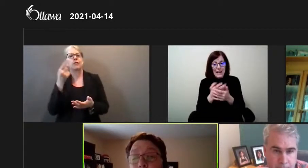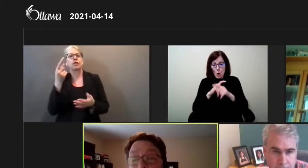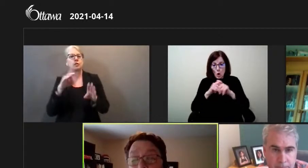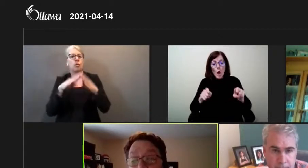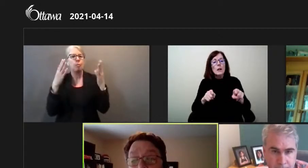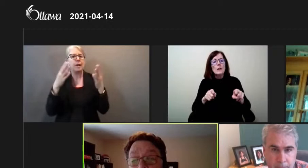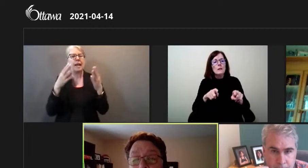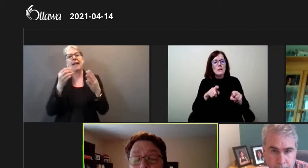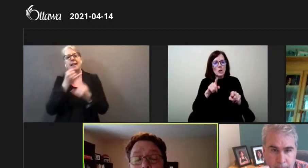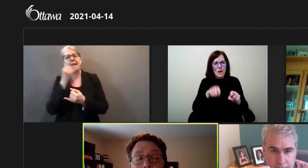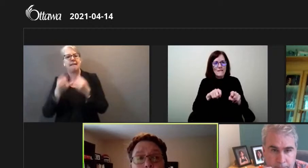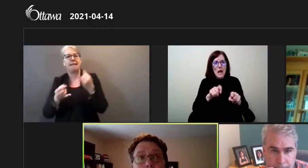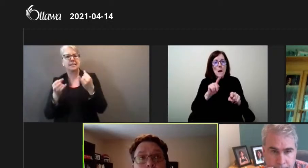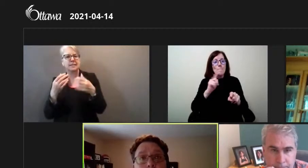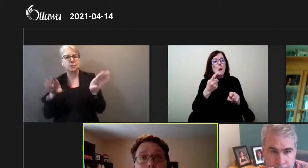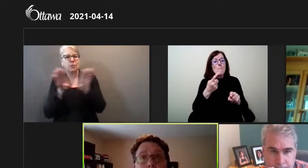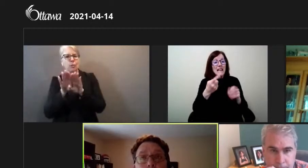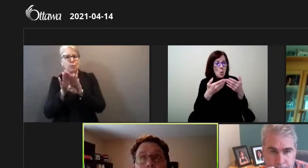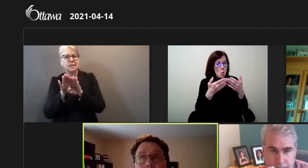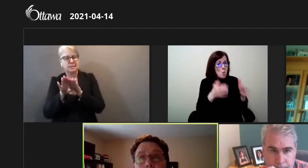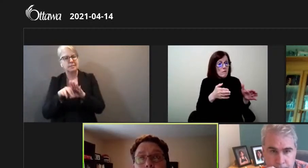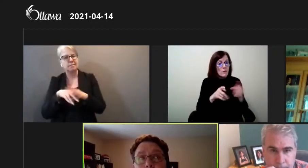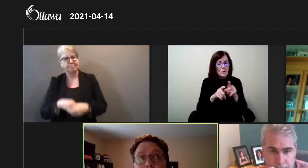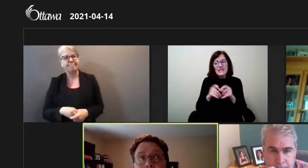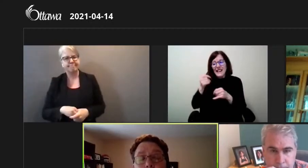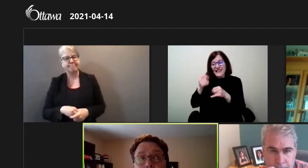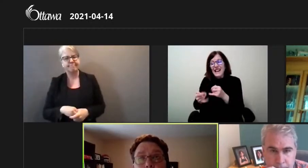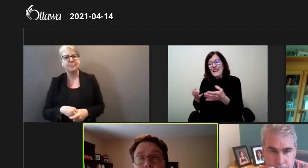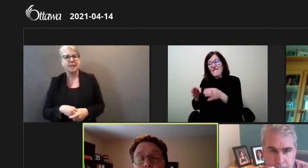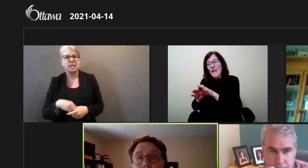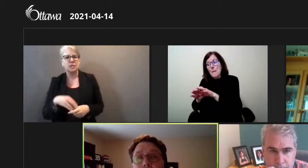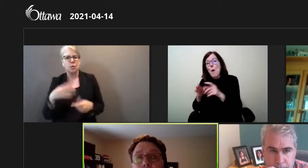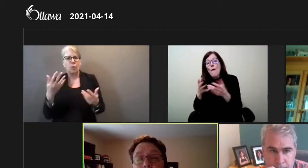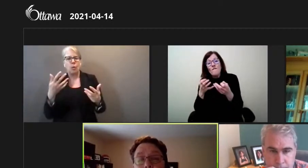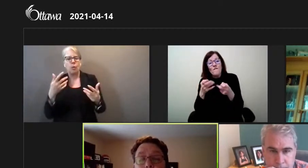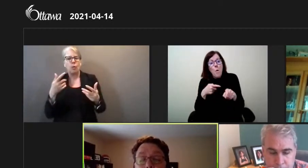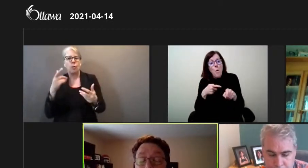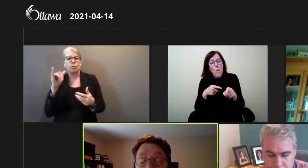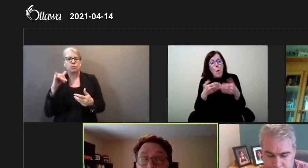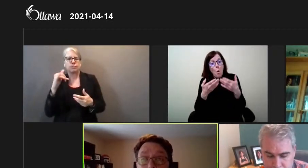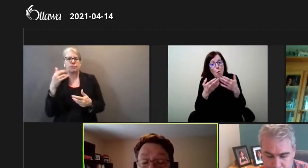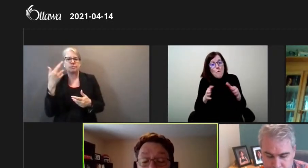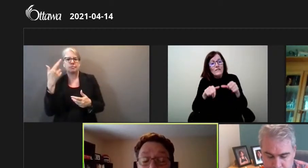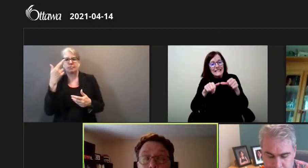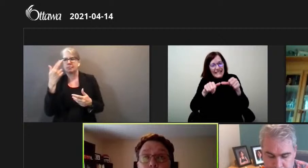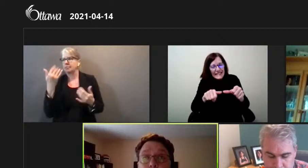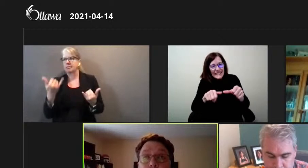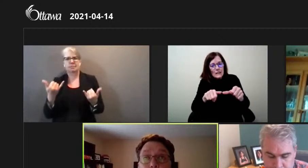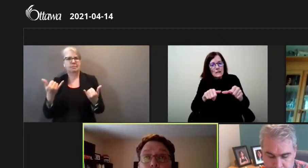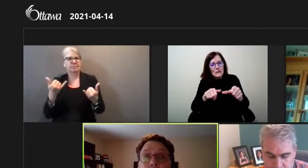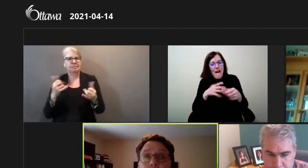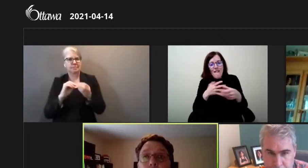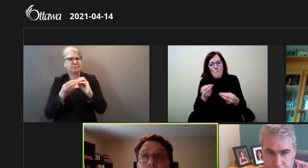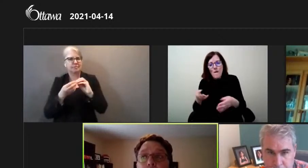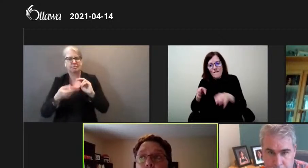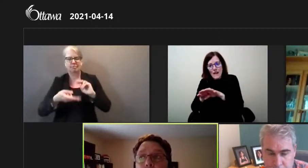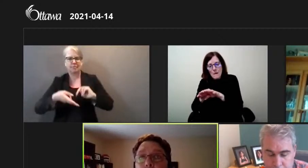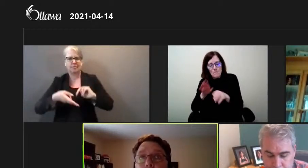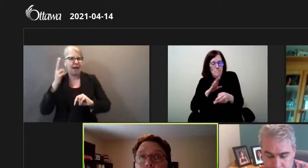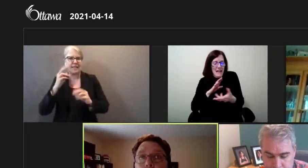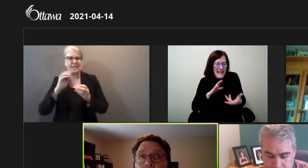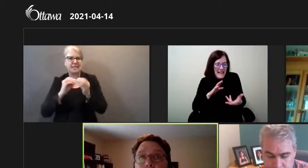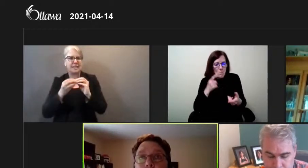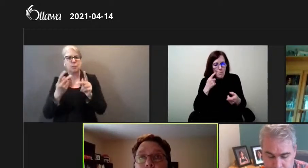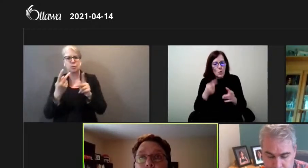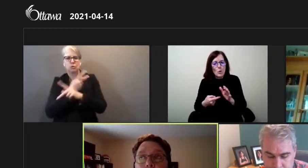to close. So I think in terms of this current resurgence, which is the biggest and most